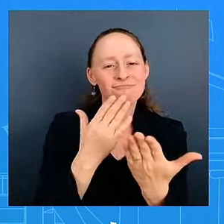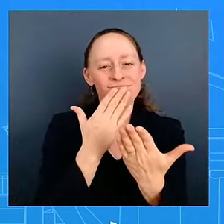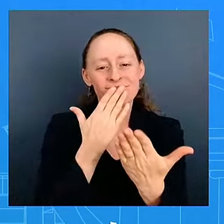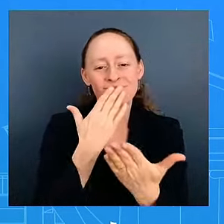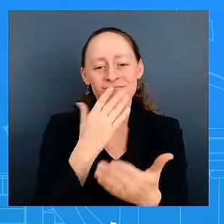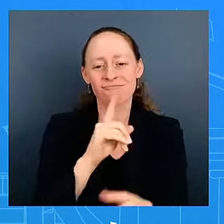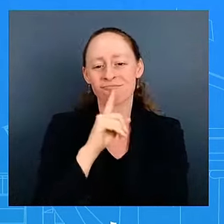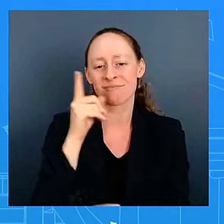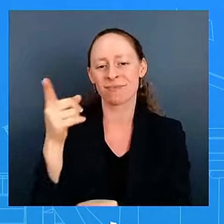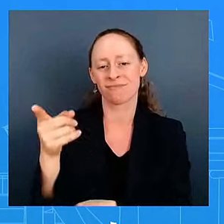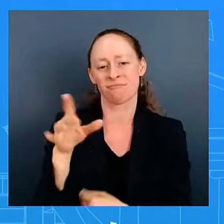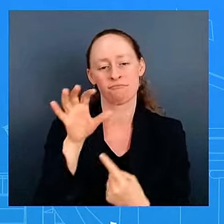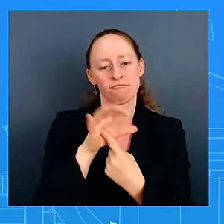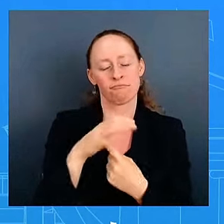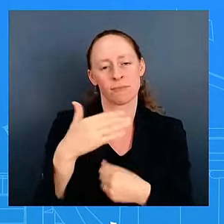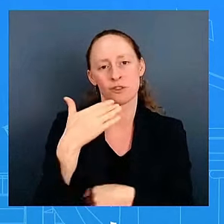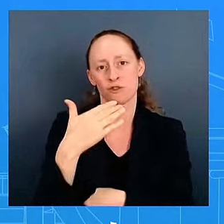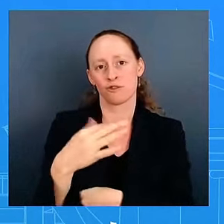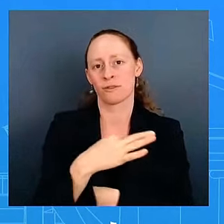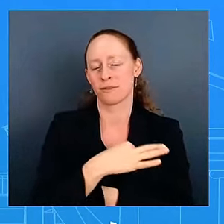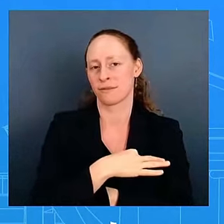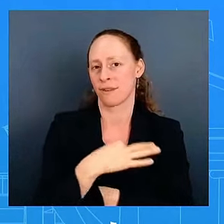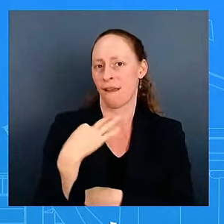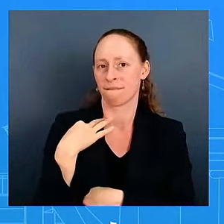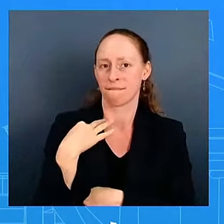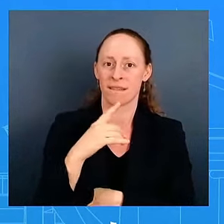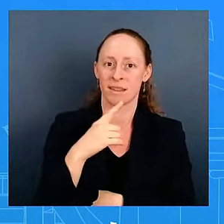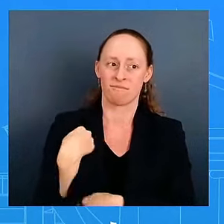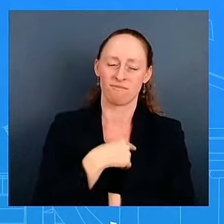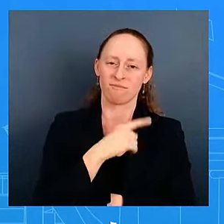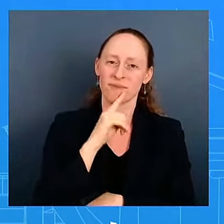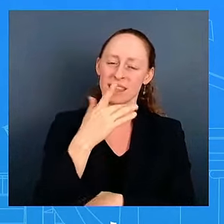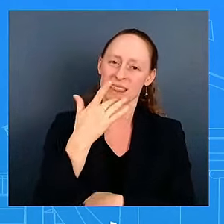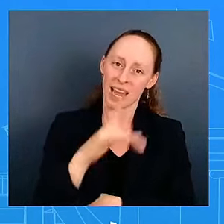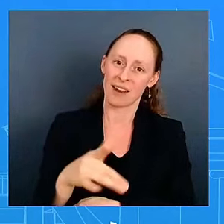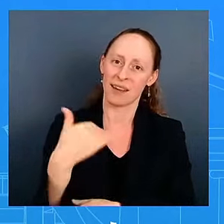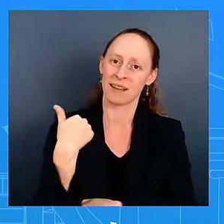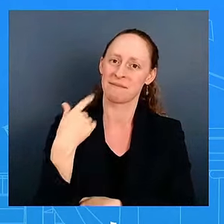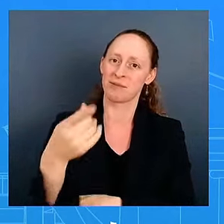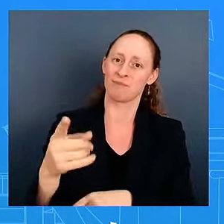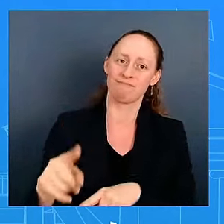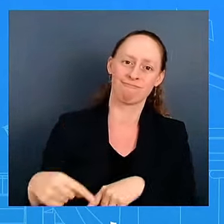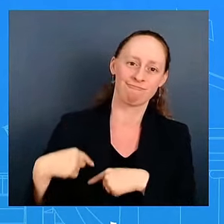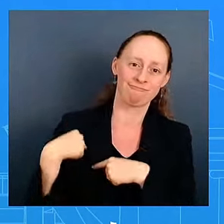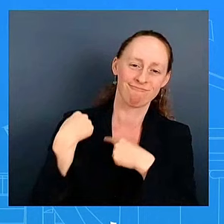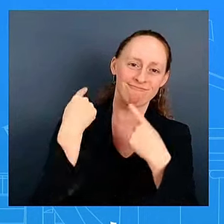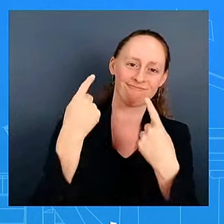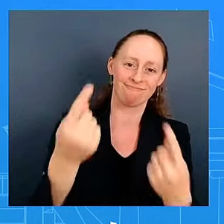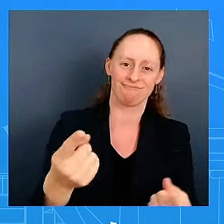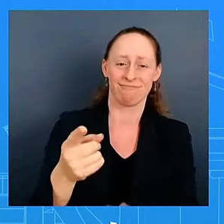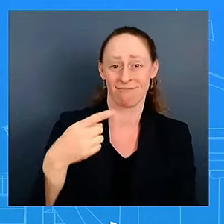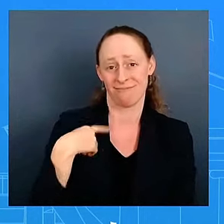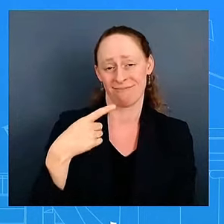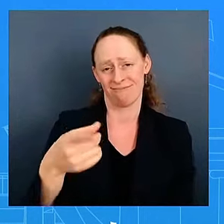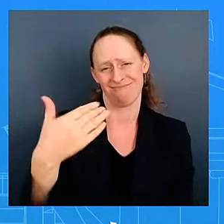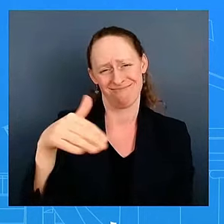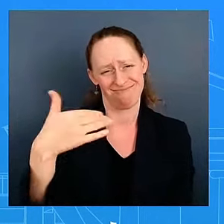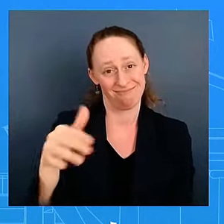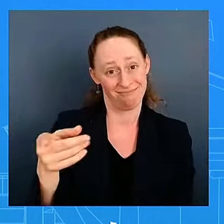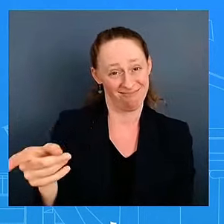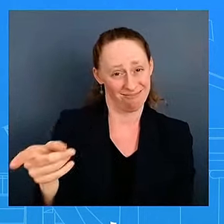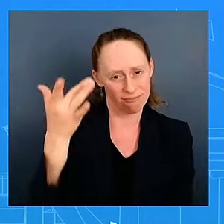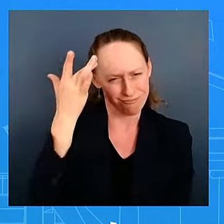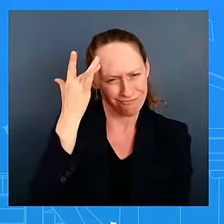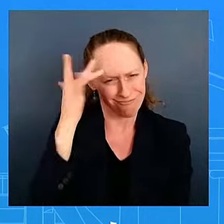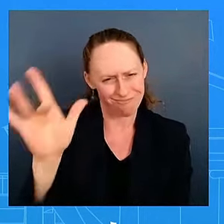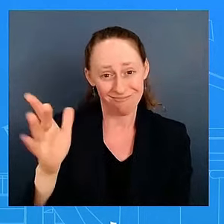our team, on our press team. His sharpness, his ability to stay calm under pressure, and his strategic thinking has been a real asset